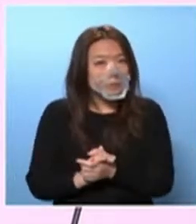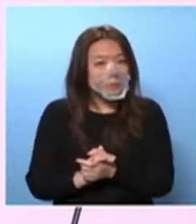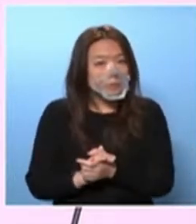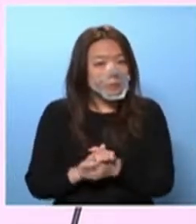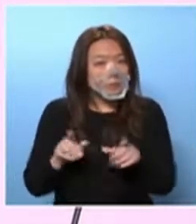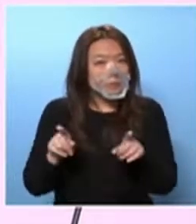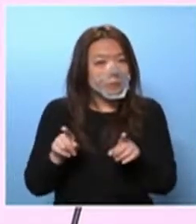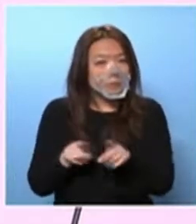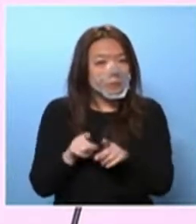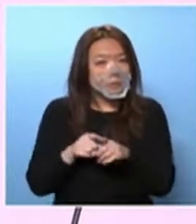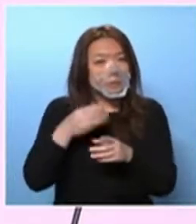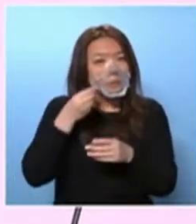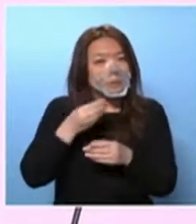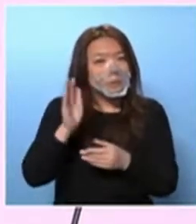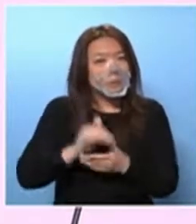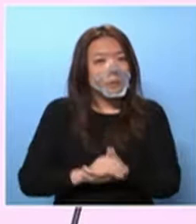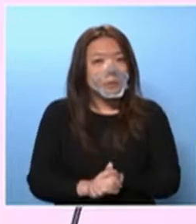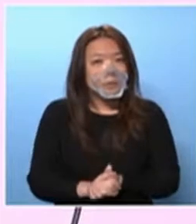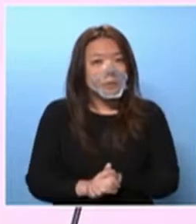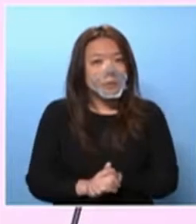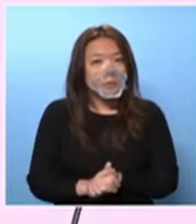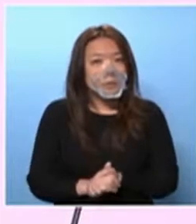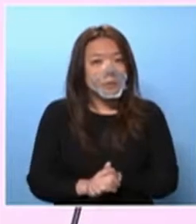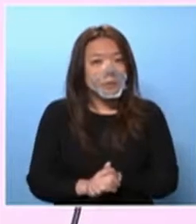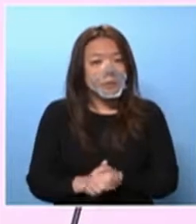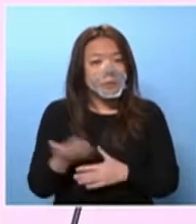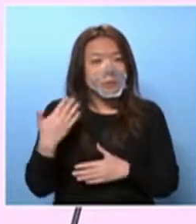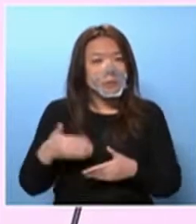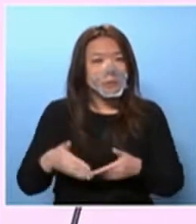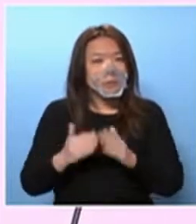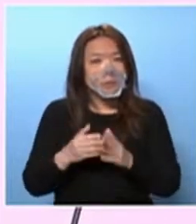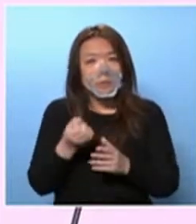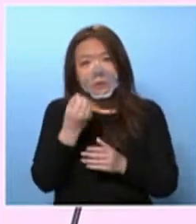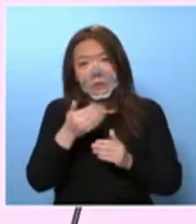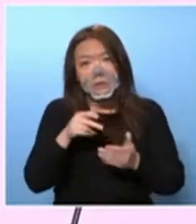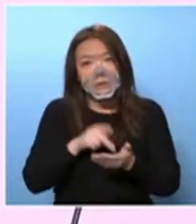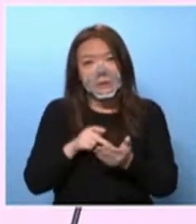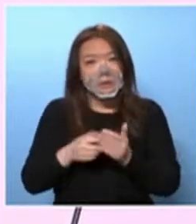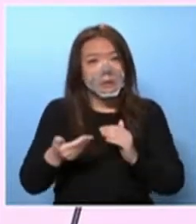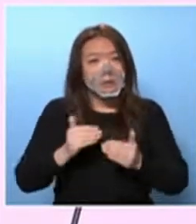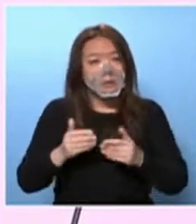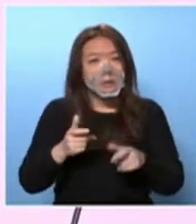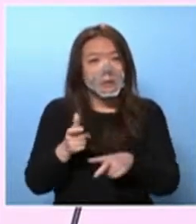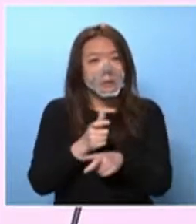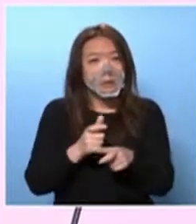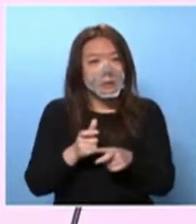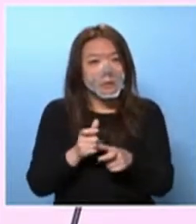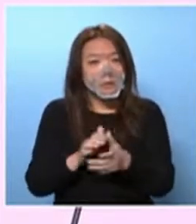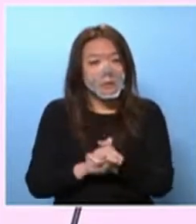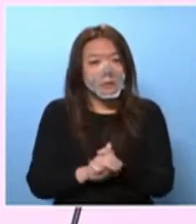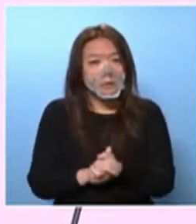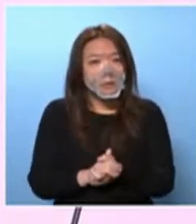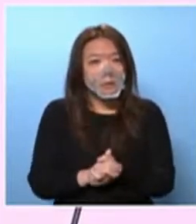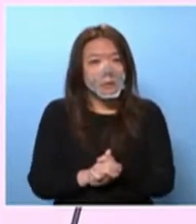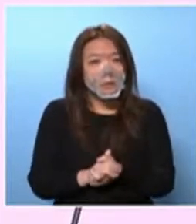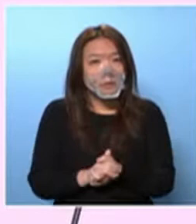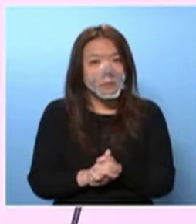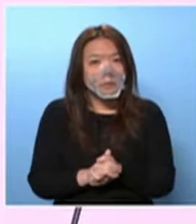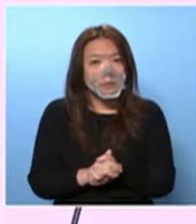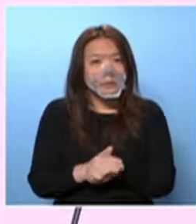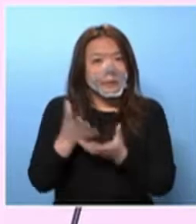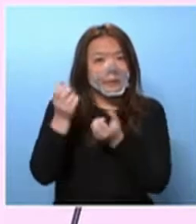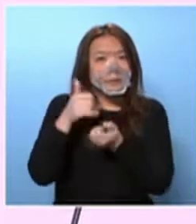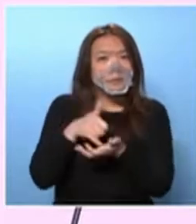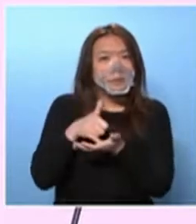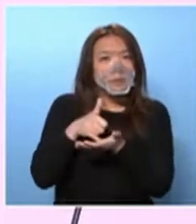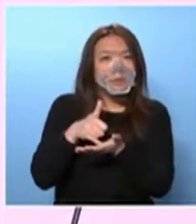public to participate and benefit from such inclusion. The Steering Committee on Bond Market Development in Hong Kong, which was set up under